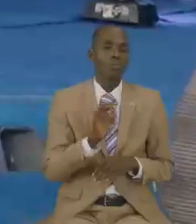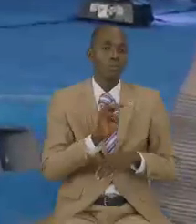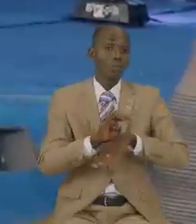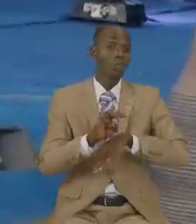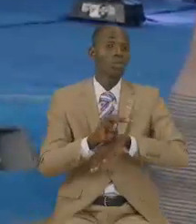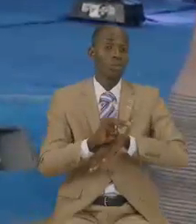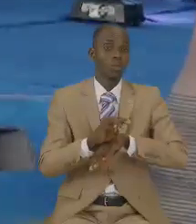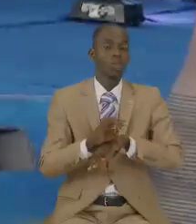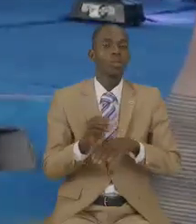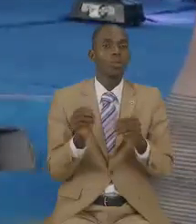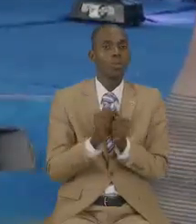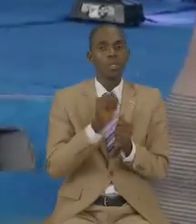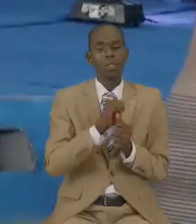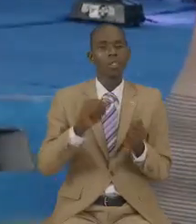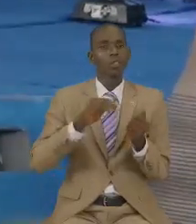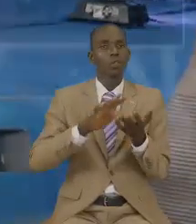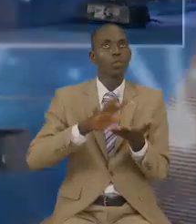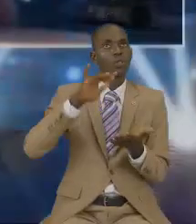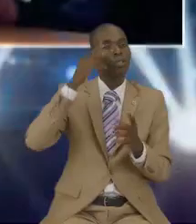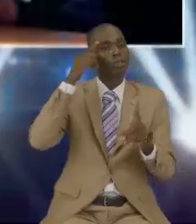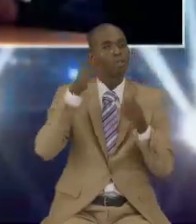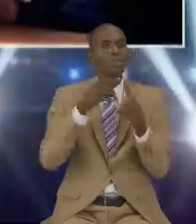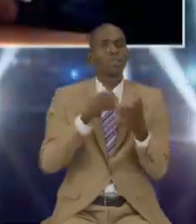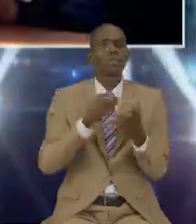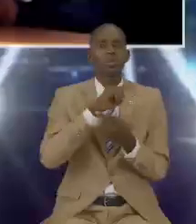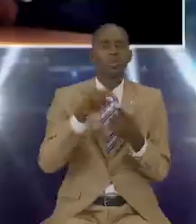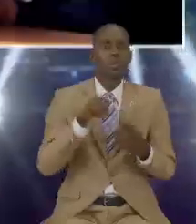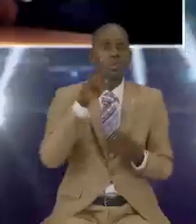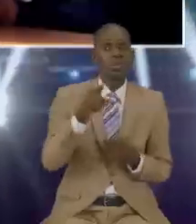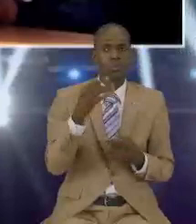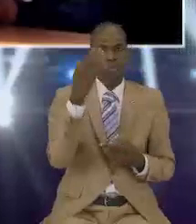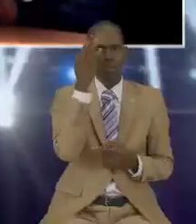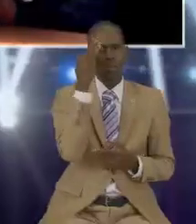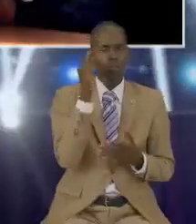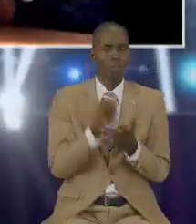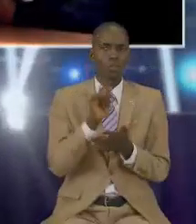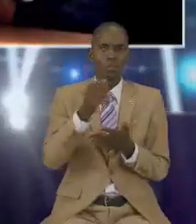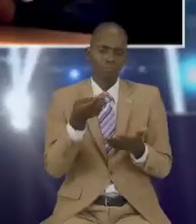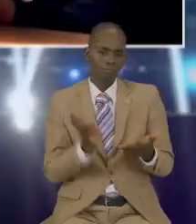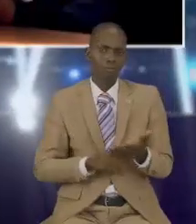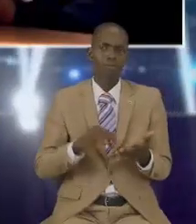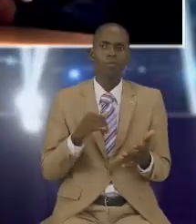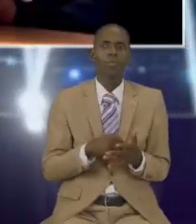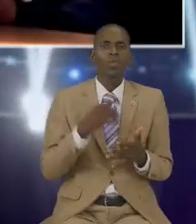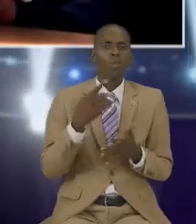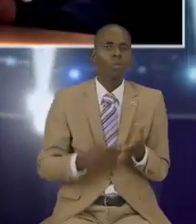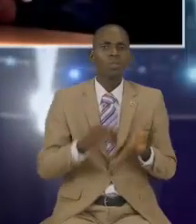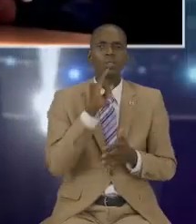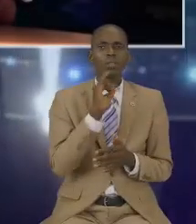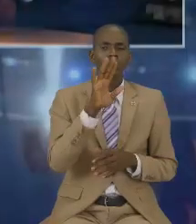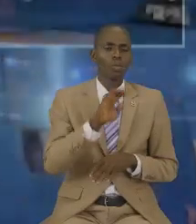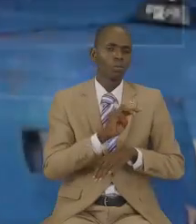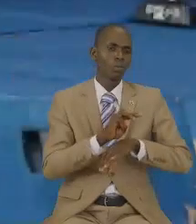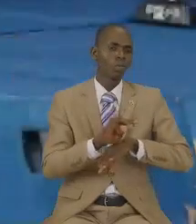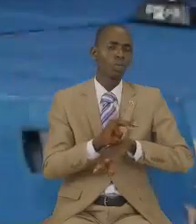a glorious goal. It is when you identify, in fact, you write that down. What's my mission?